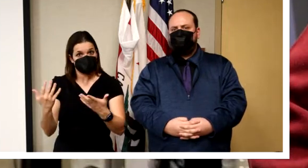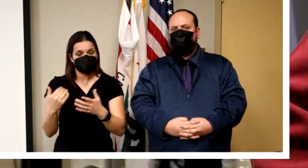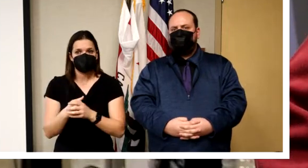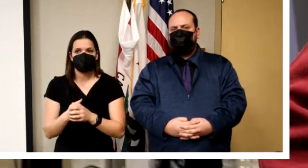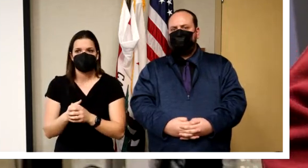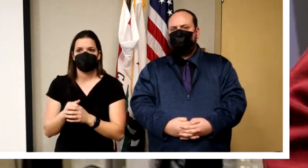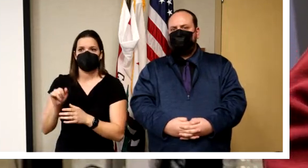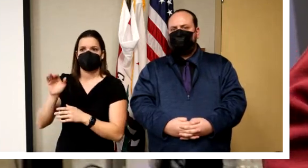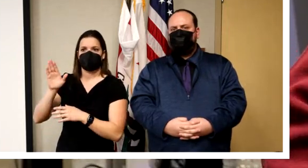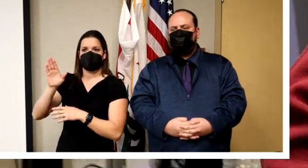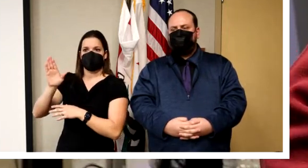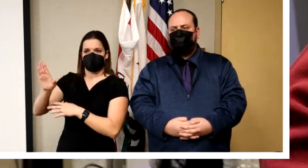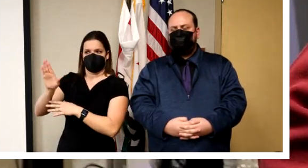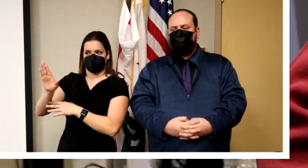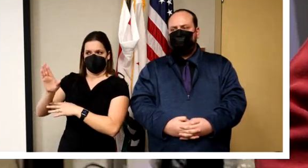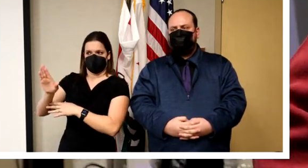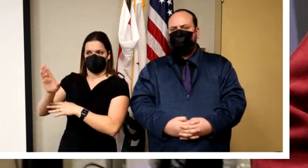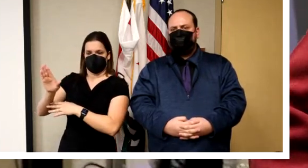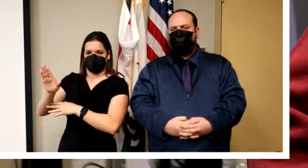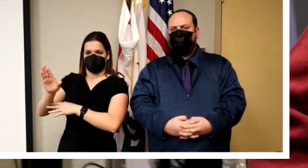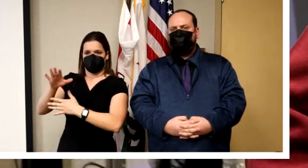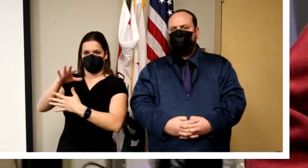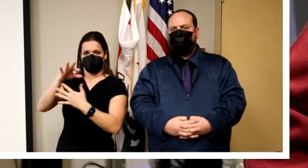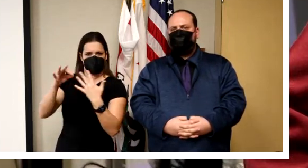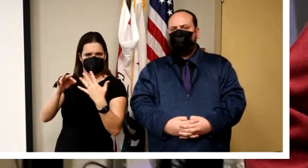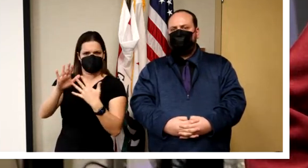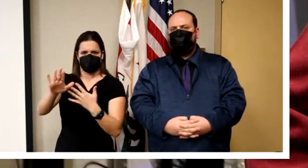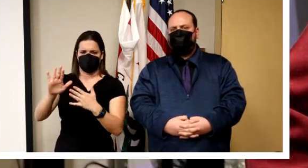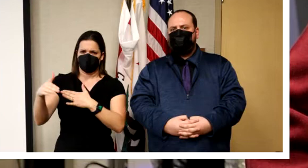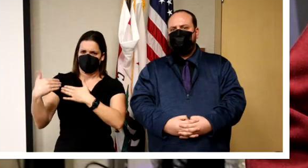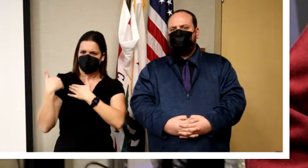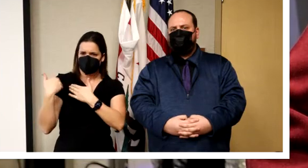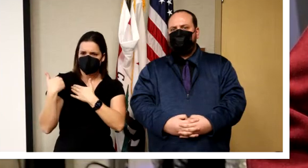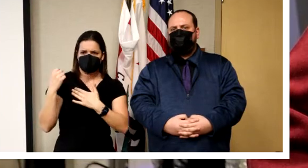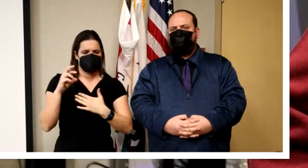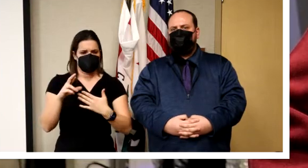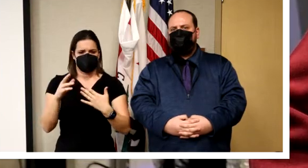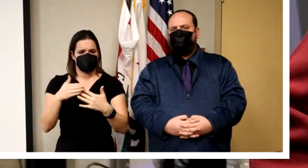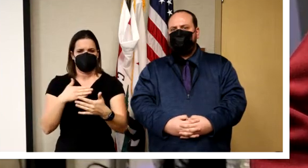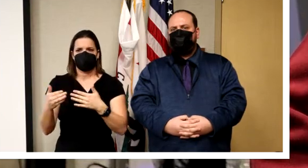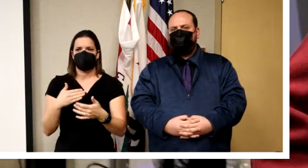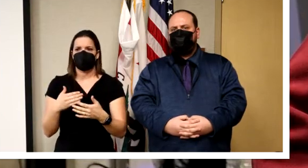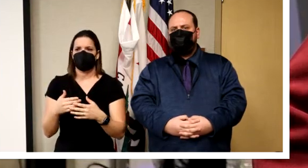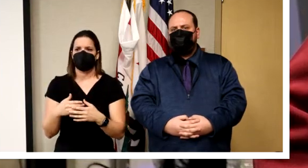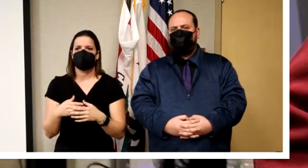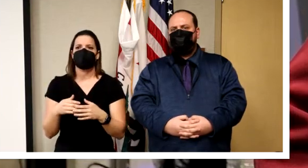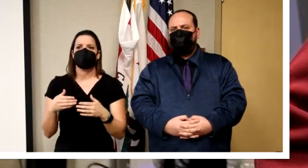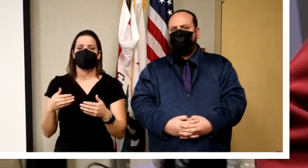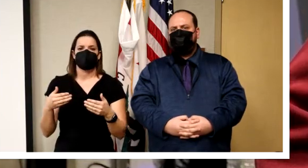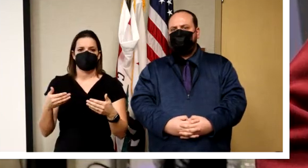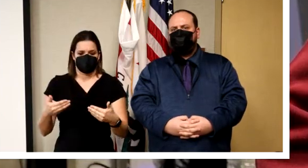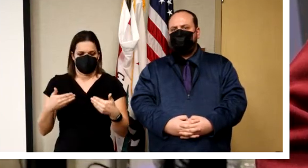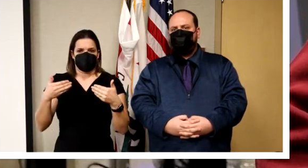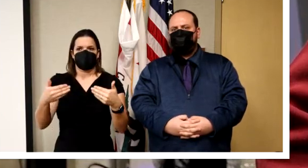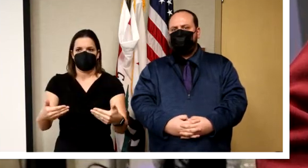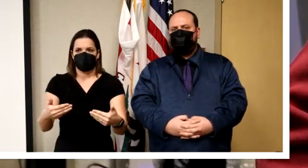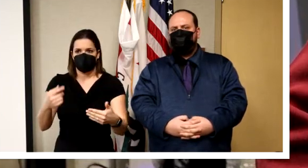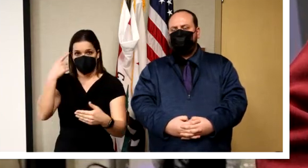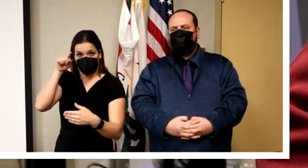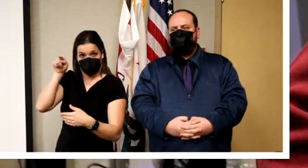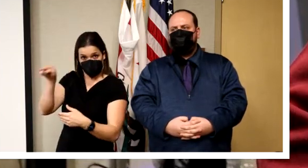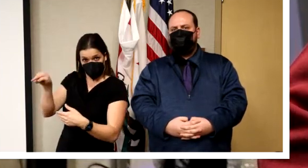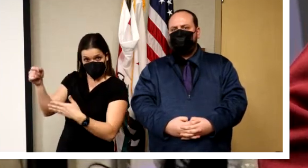So his option or responsibility or whatever to bring this forward, is it for